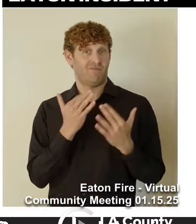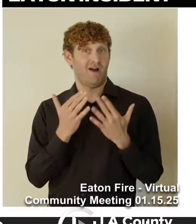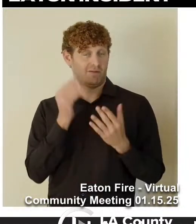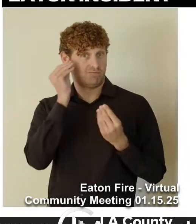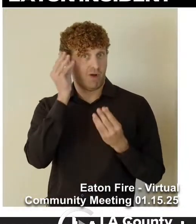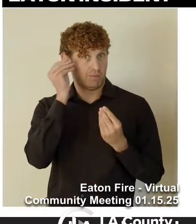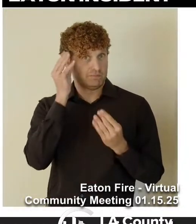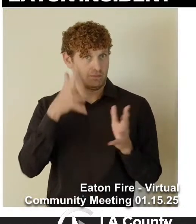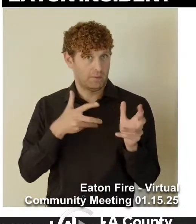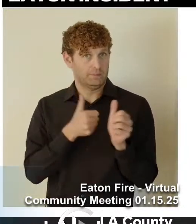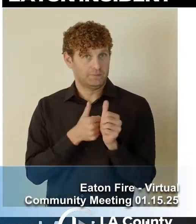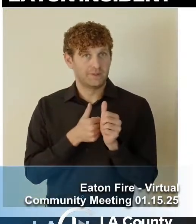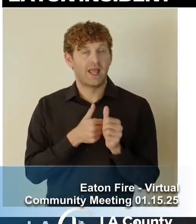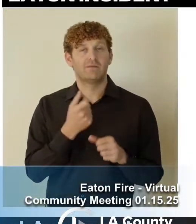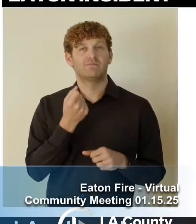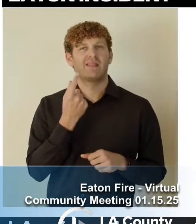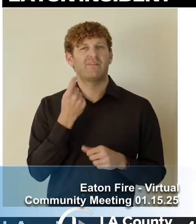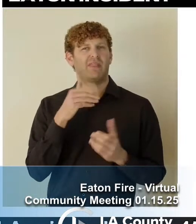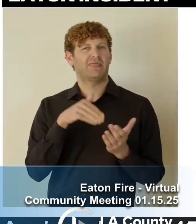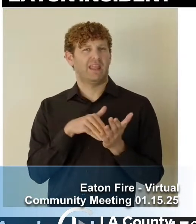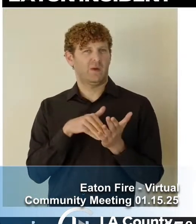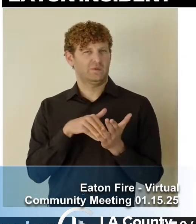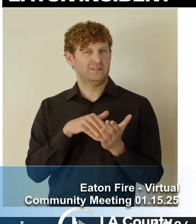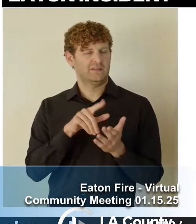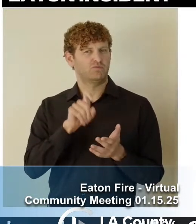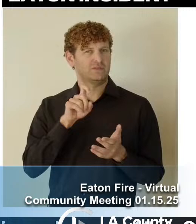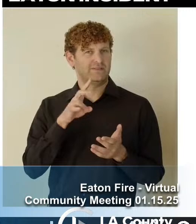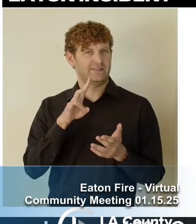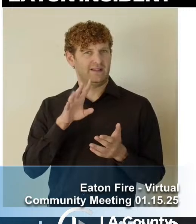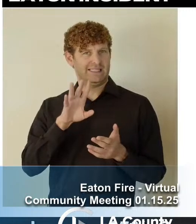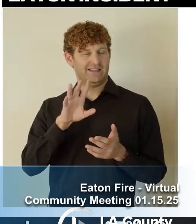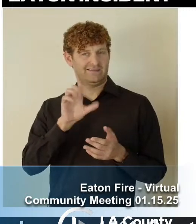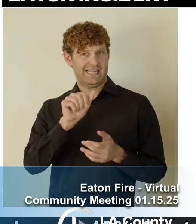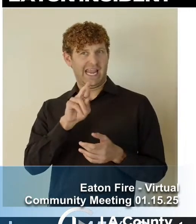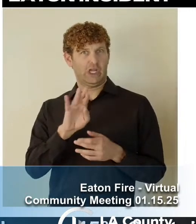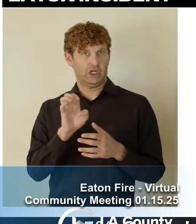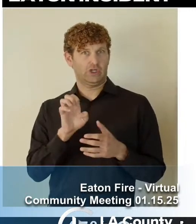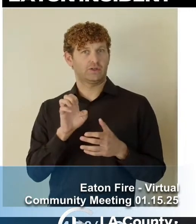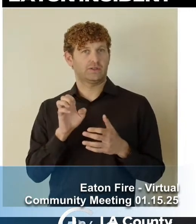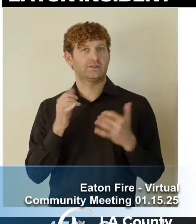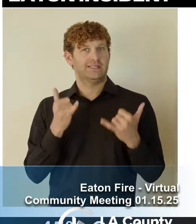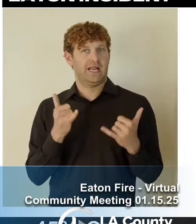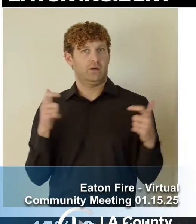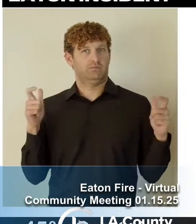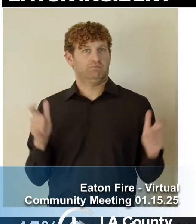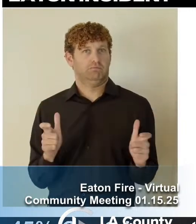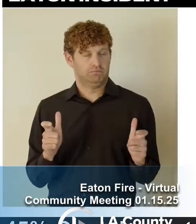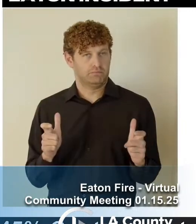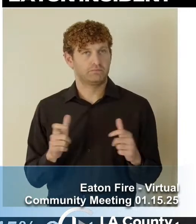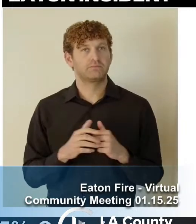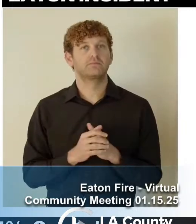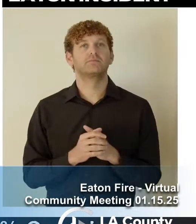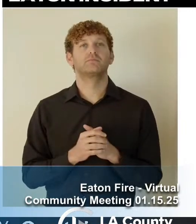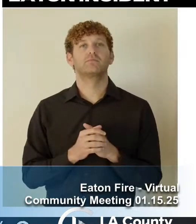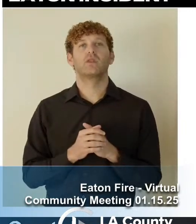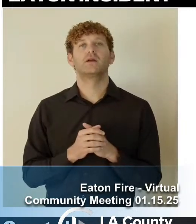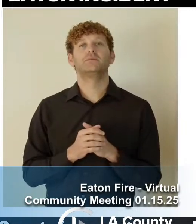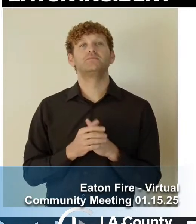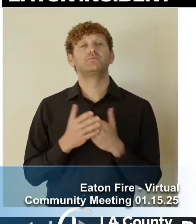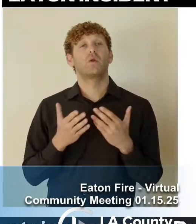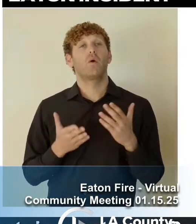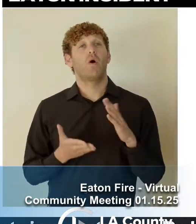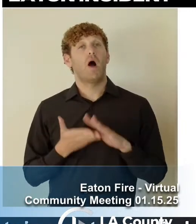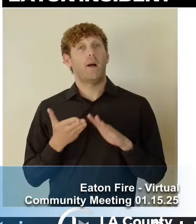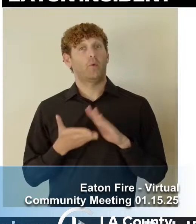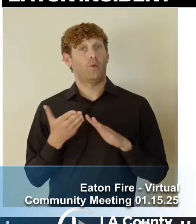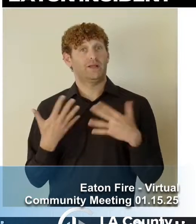14,117 acres, and we're at 45% containment. Next up for an operations briefing, Recovery Operations Section